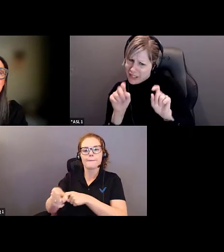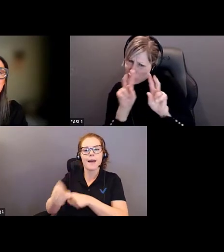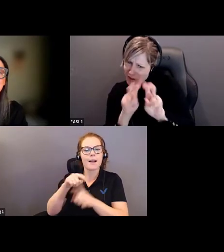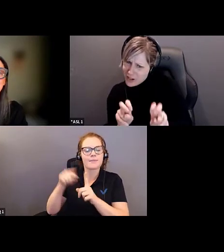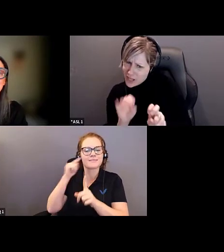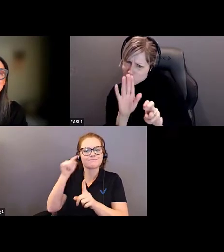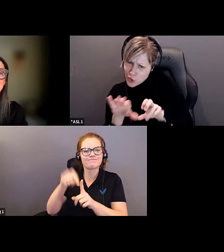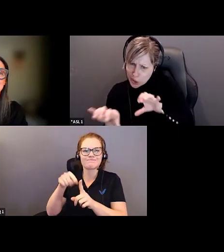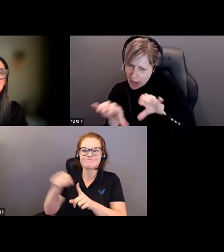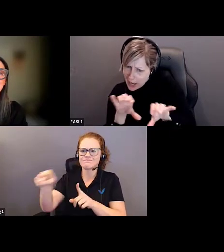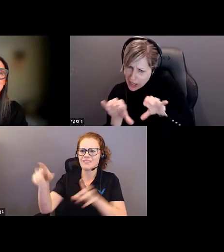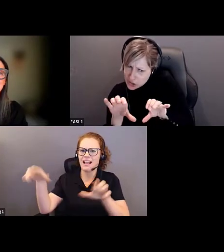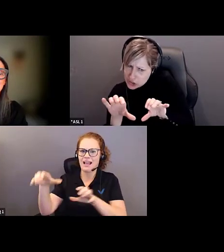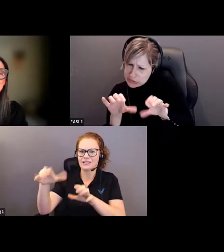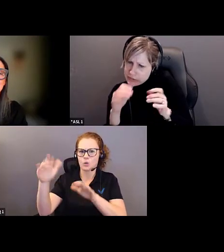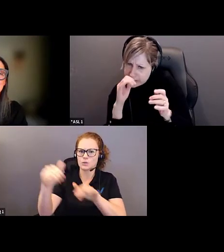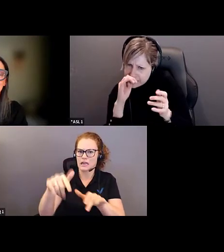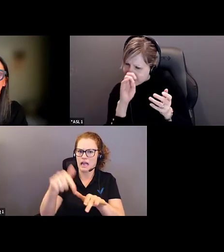And with humility,